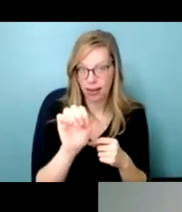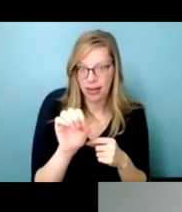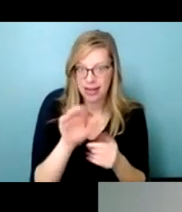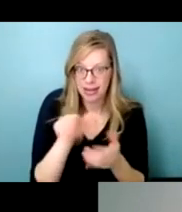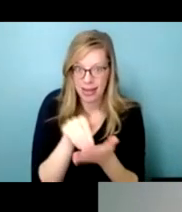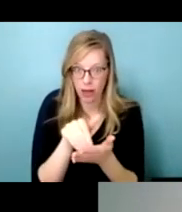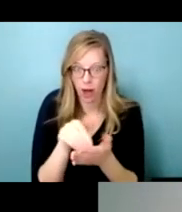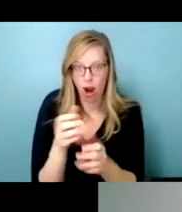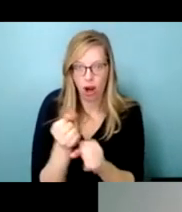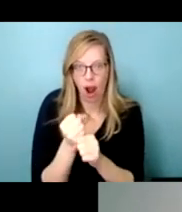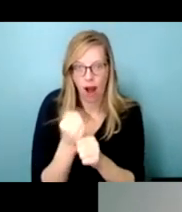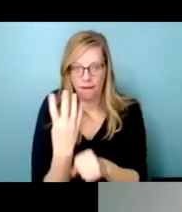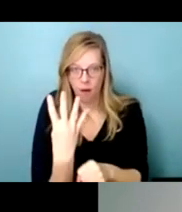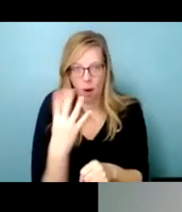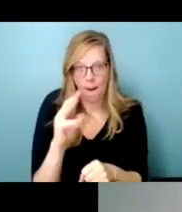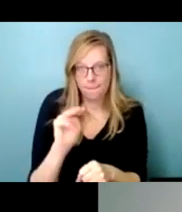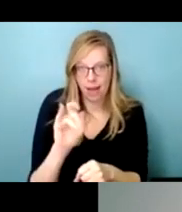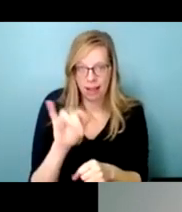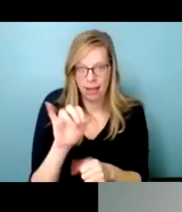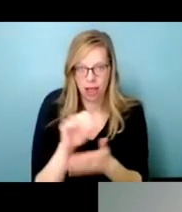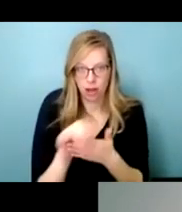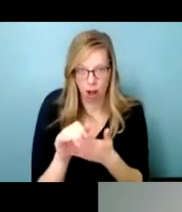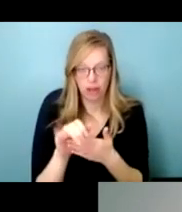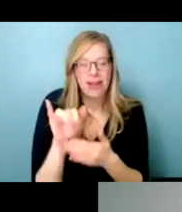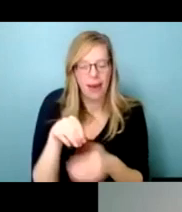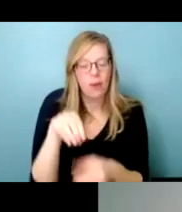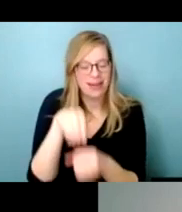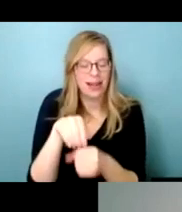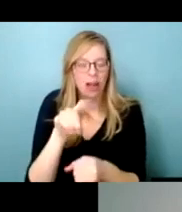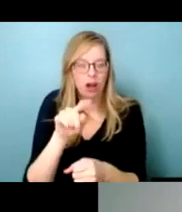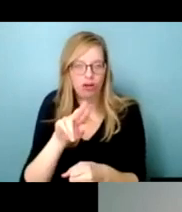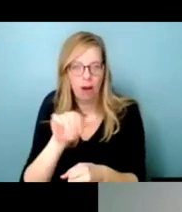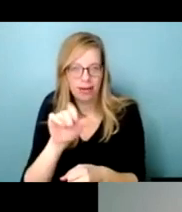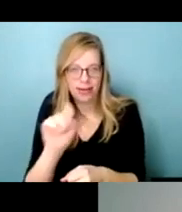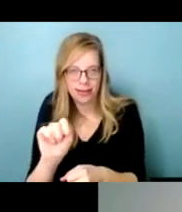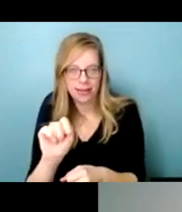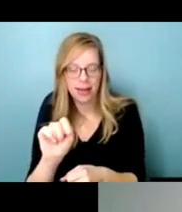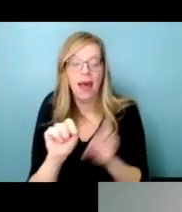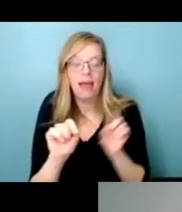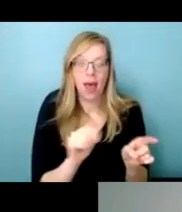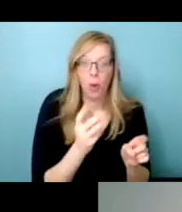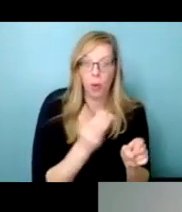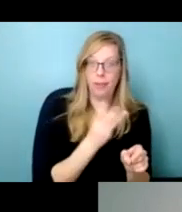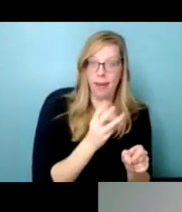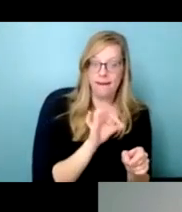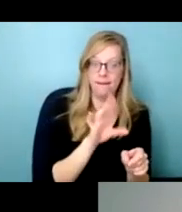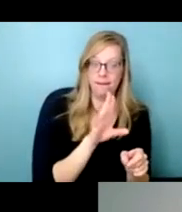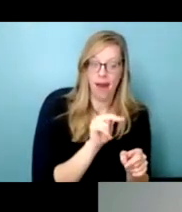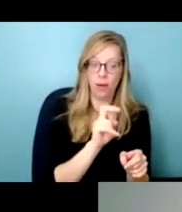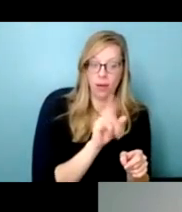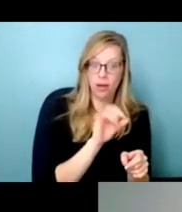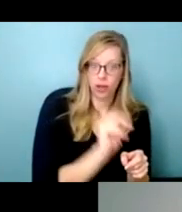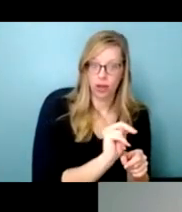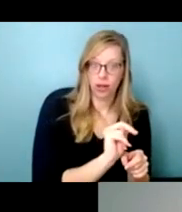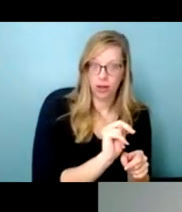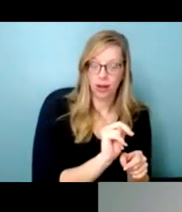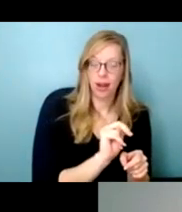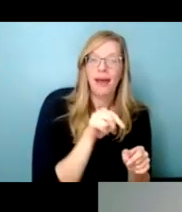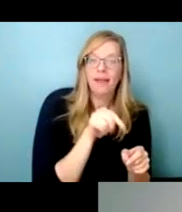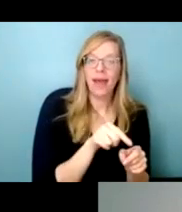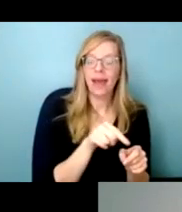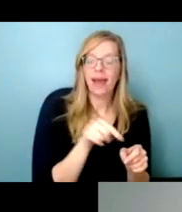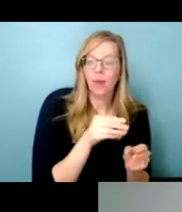that was placed in their trust fund at the Winnipeg Foundation. And they're going to sort of, the organization's going to live